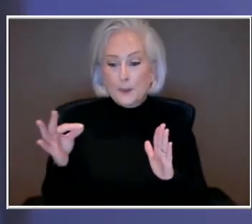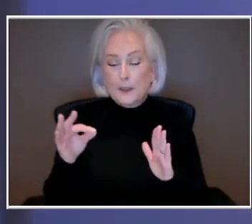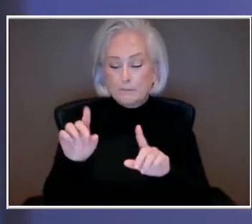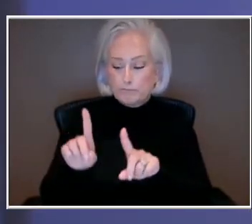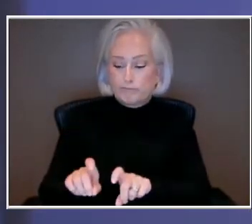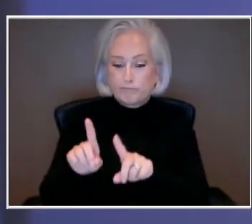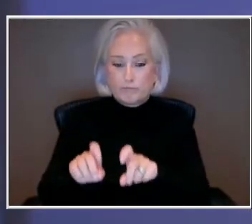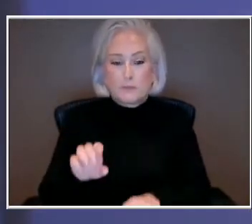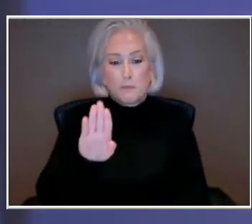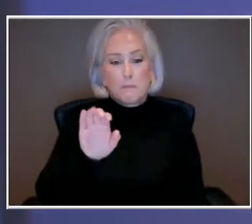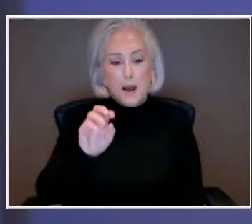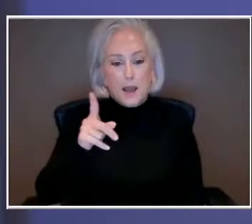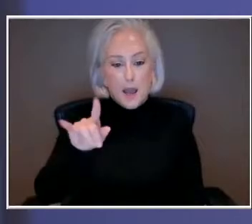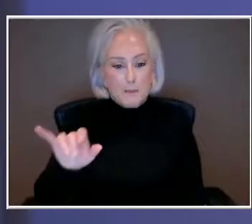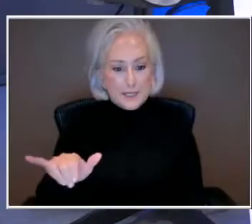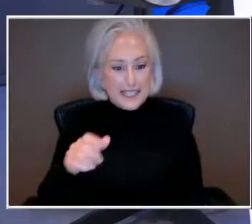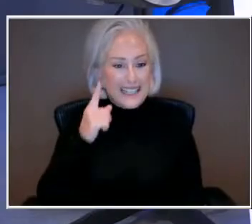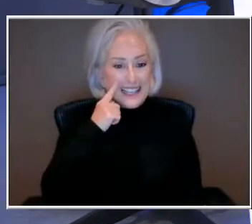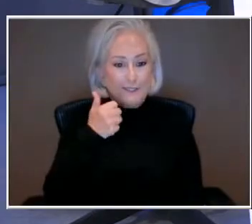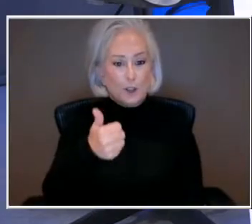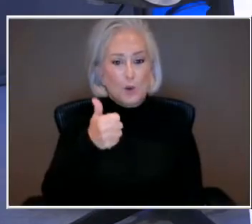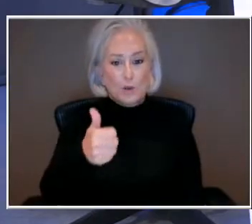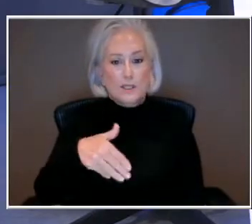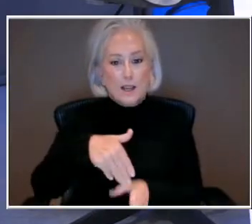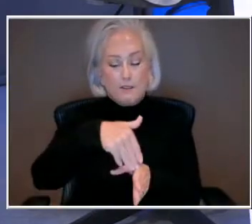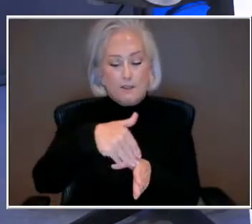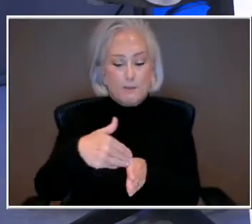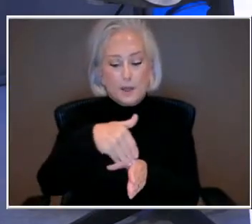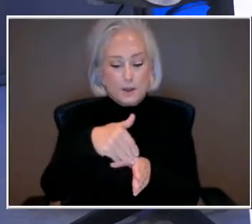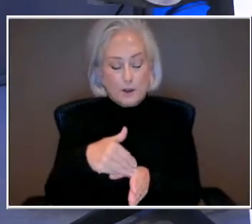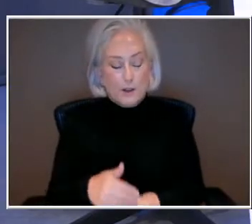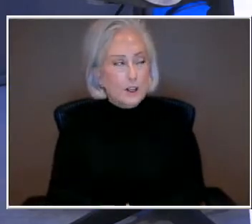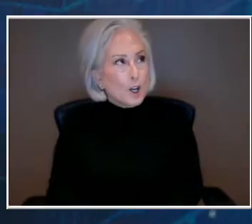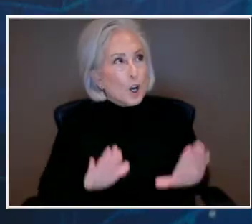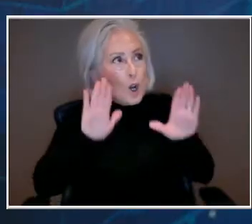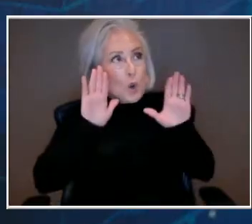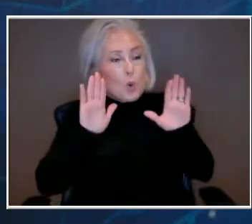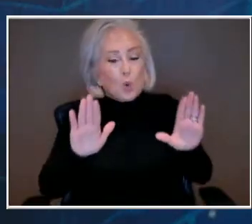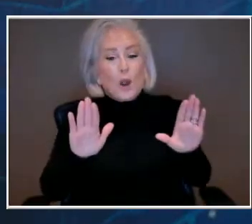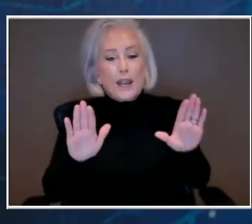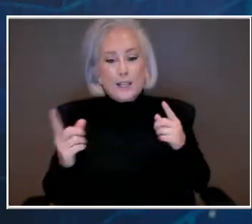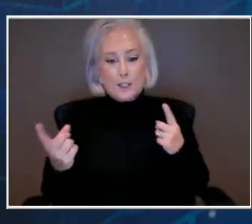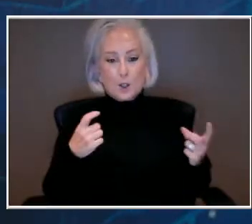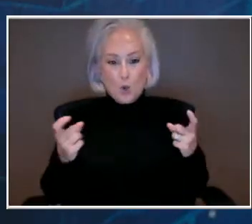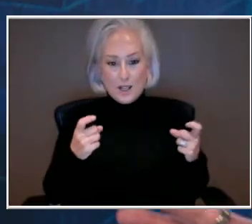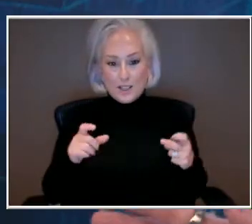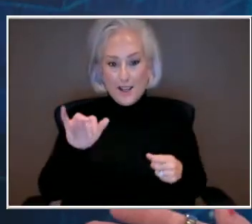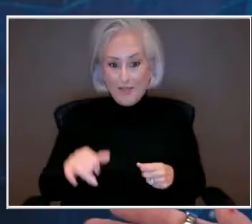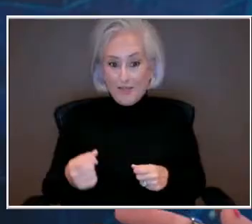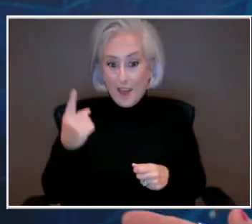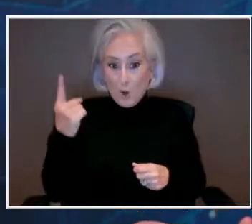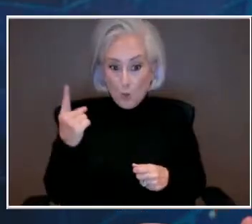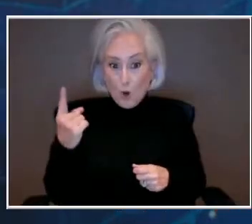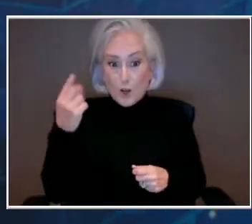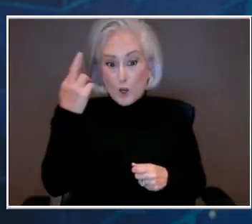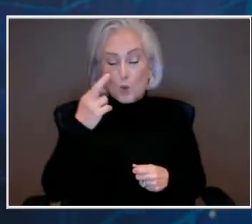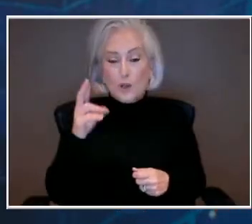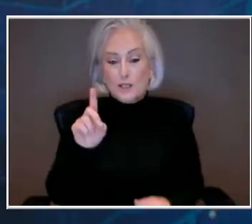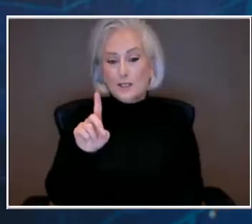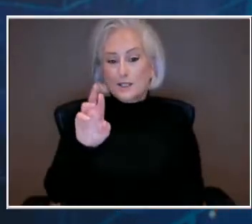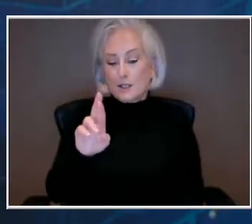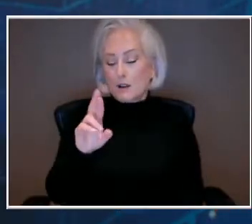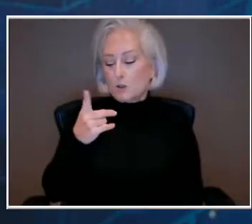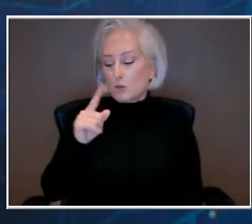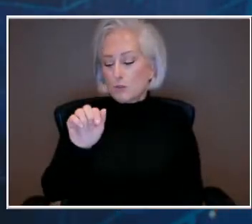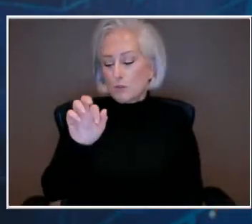lesion or not? That's a fantastic question. It's one of the reasons that Dr. Peterson's research is more important. She's actually not just looking at,